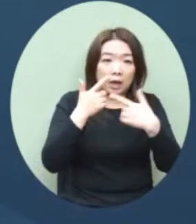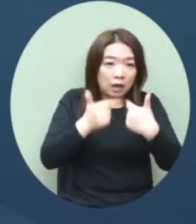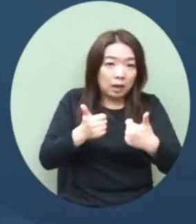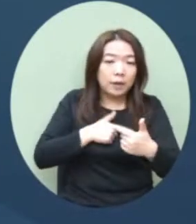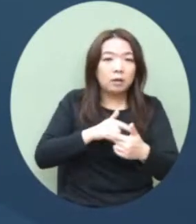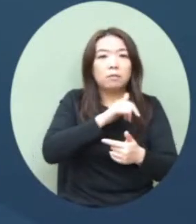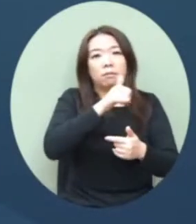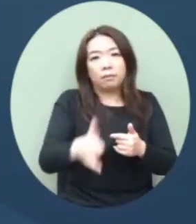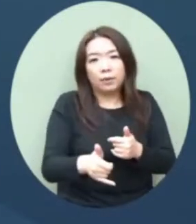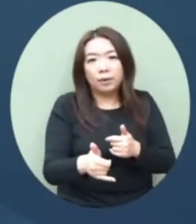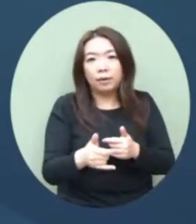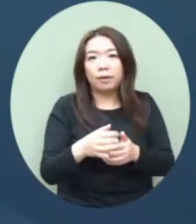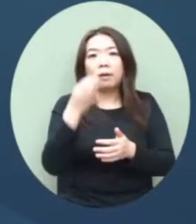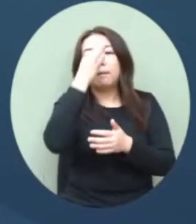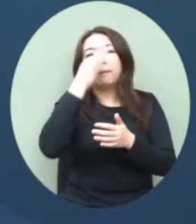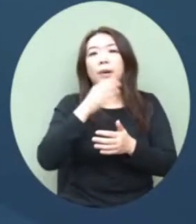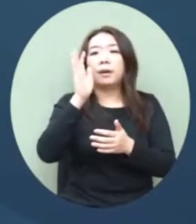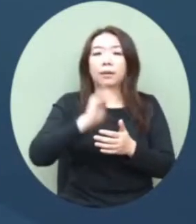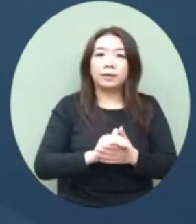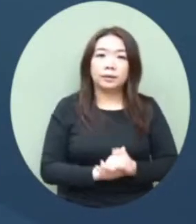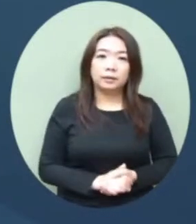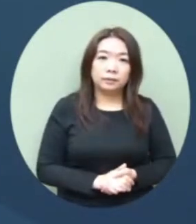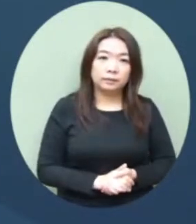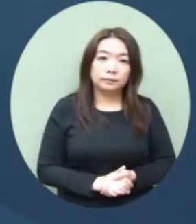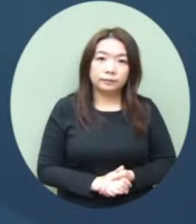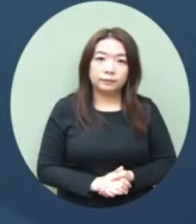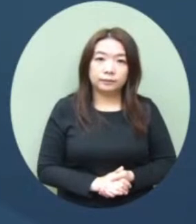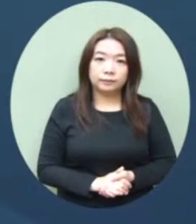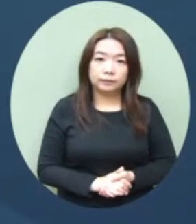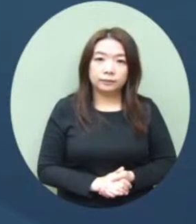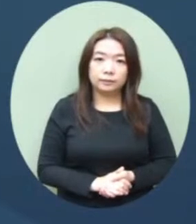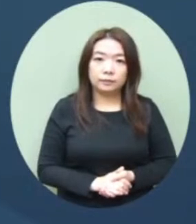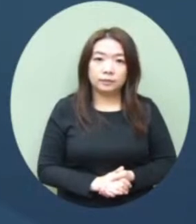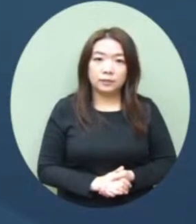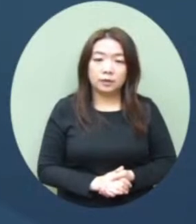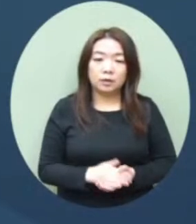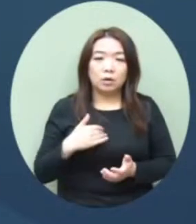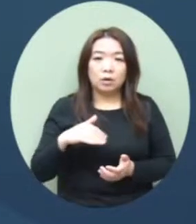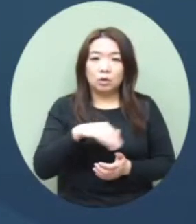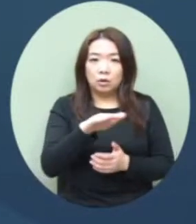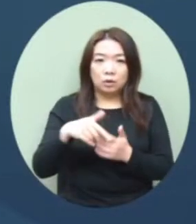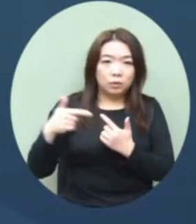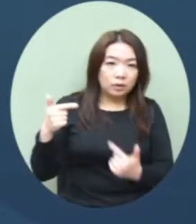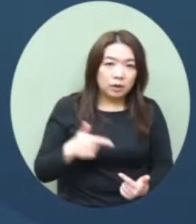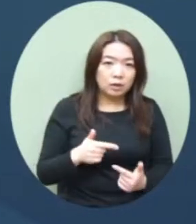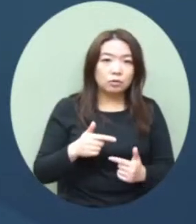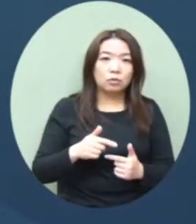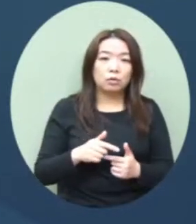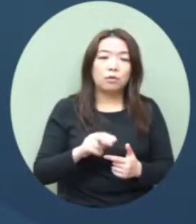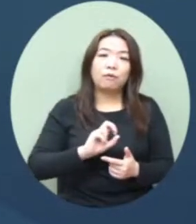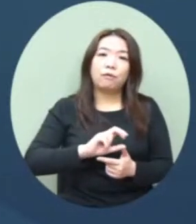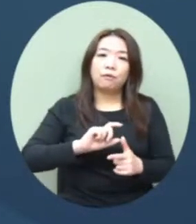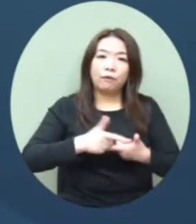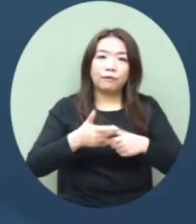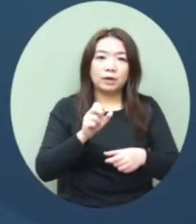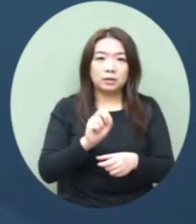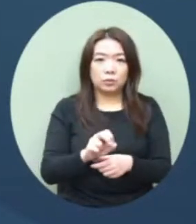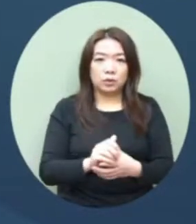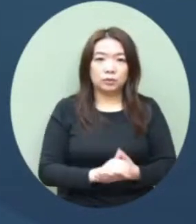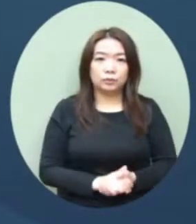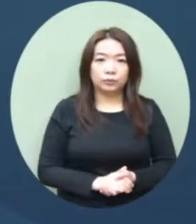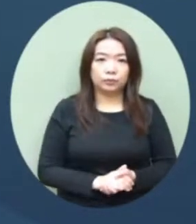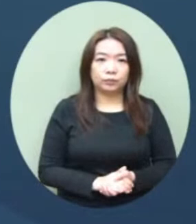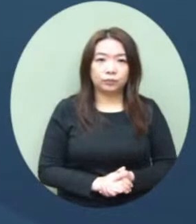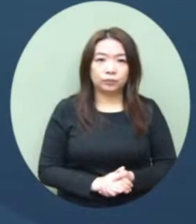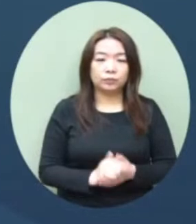the queue online, and then they can go to the testing station at appropriate time to